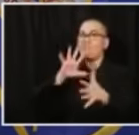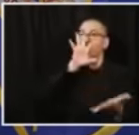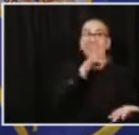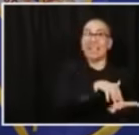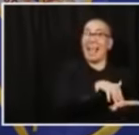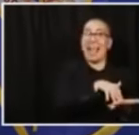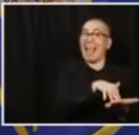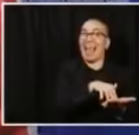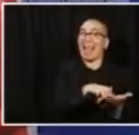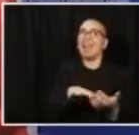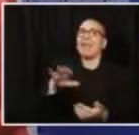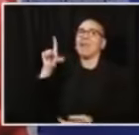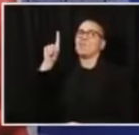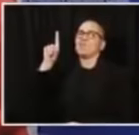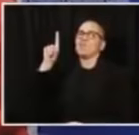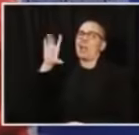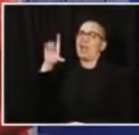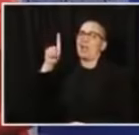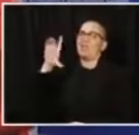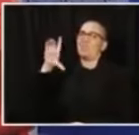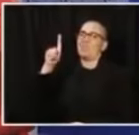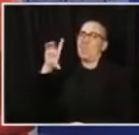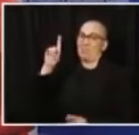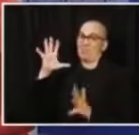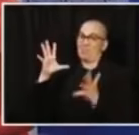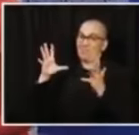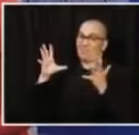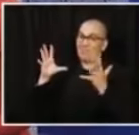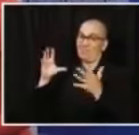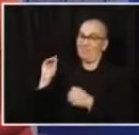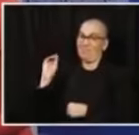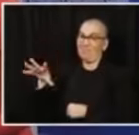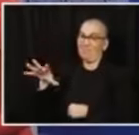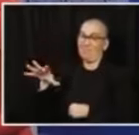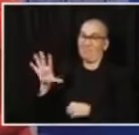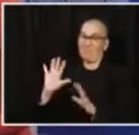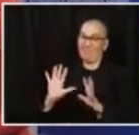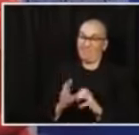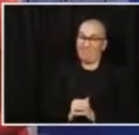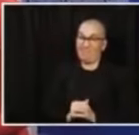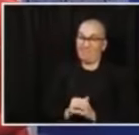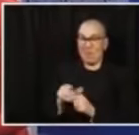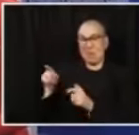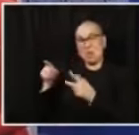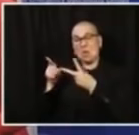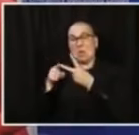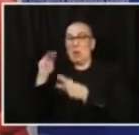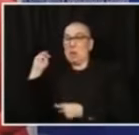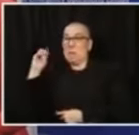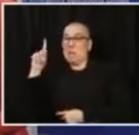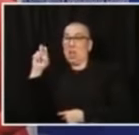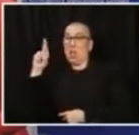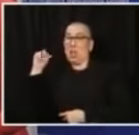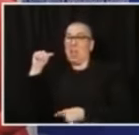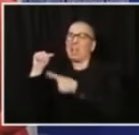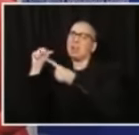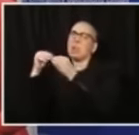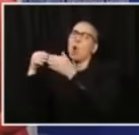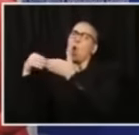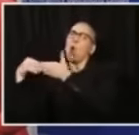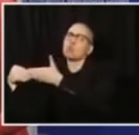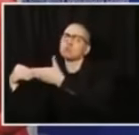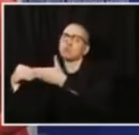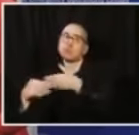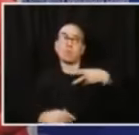Oops. And then just how are we going to track our progress? This is so important to us at the health department, to